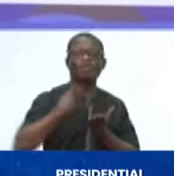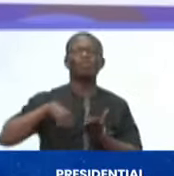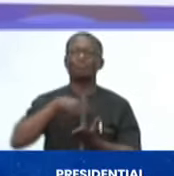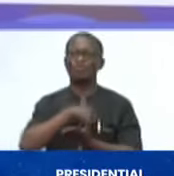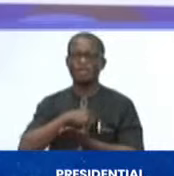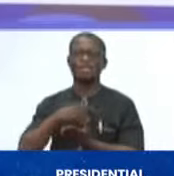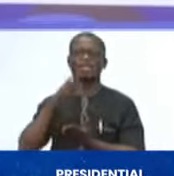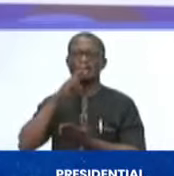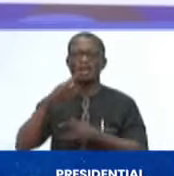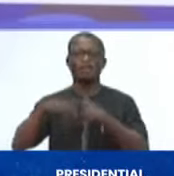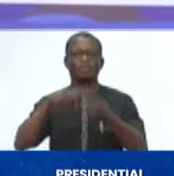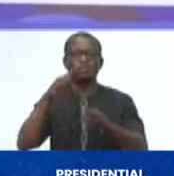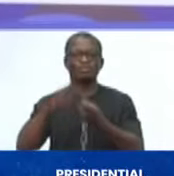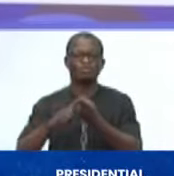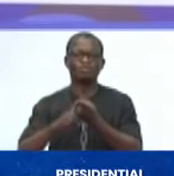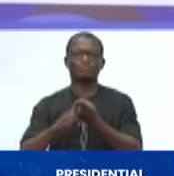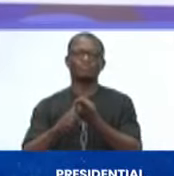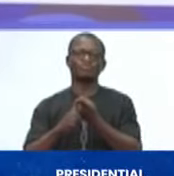we're going to